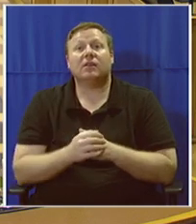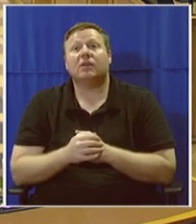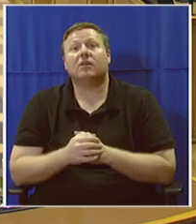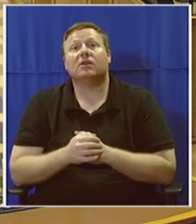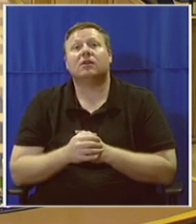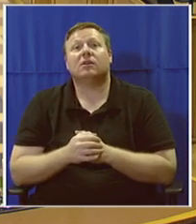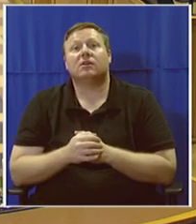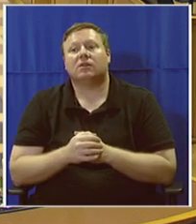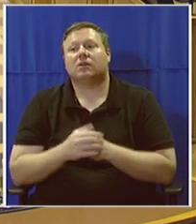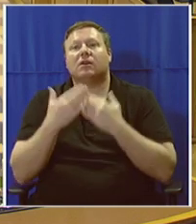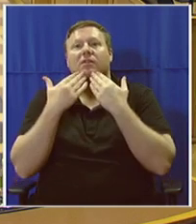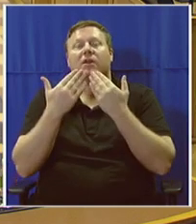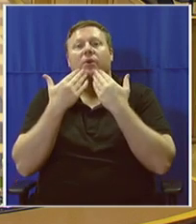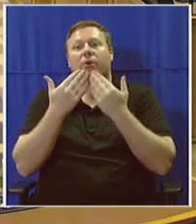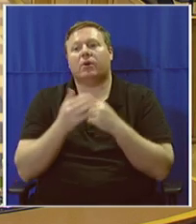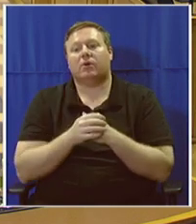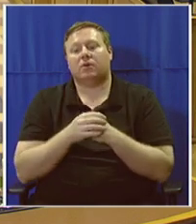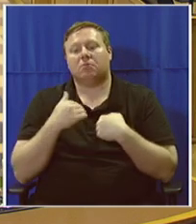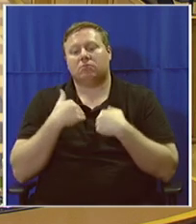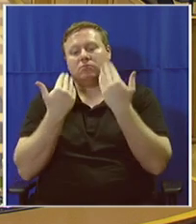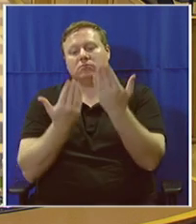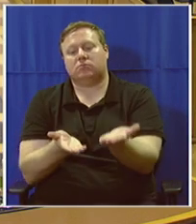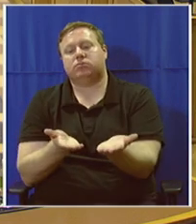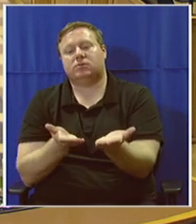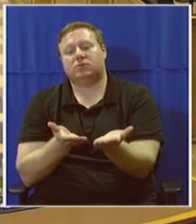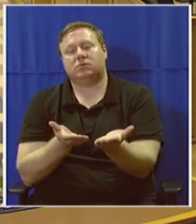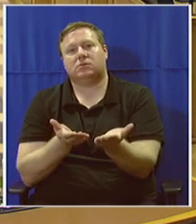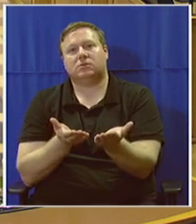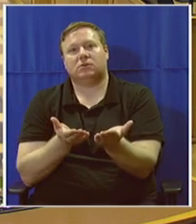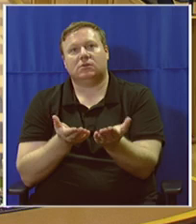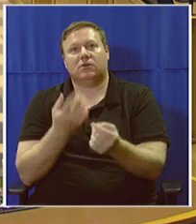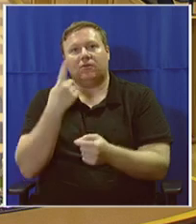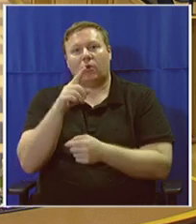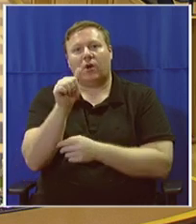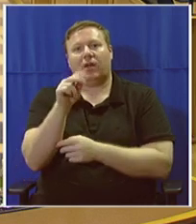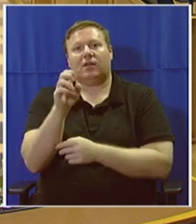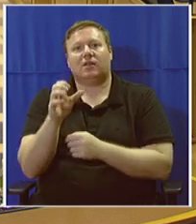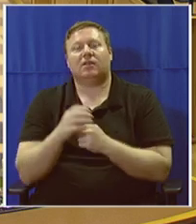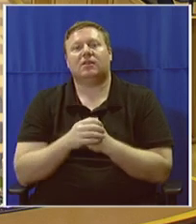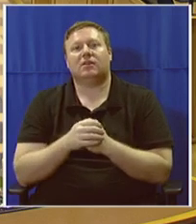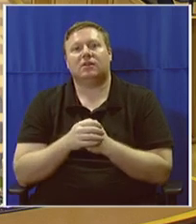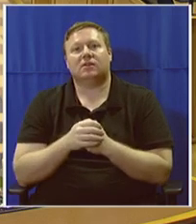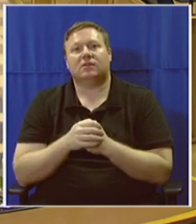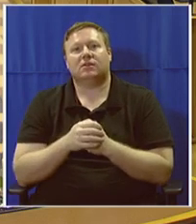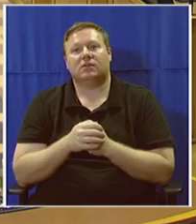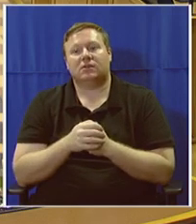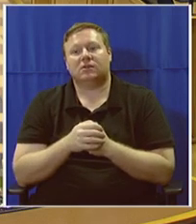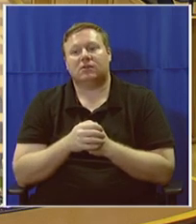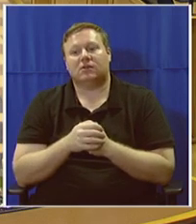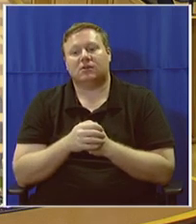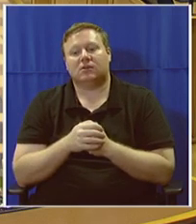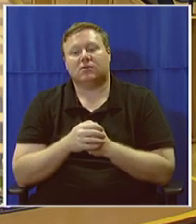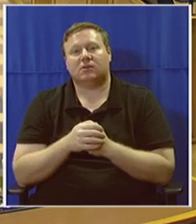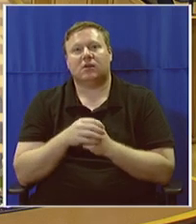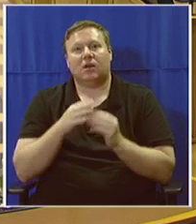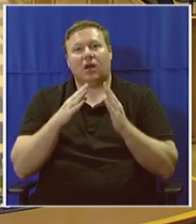Thank you, Chairperson. I move on behalf of the ANC that in its next sitting, the House